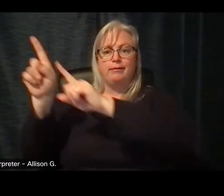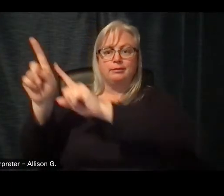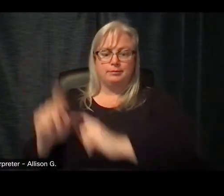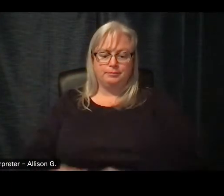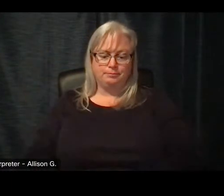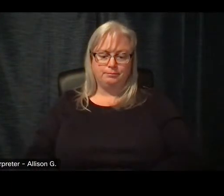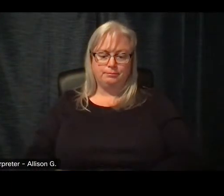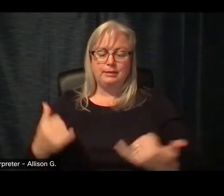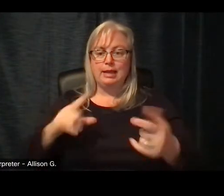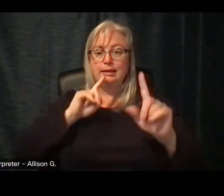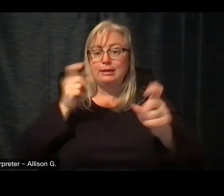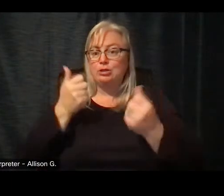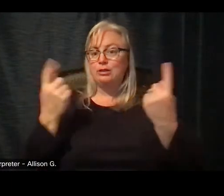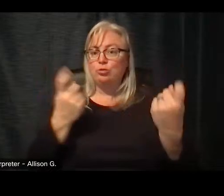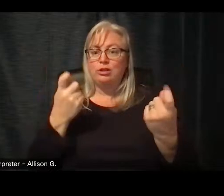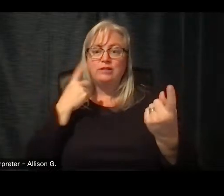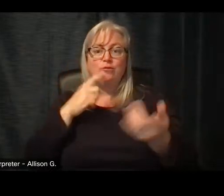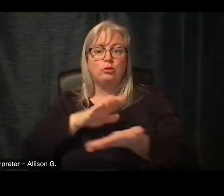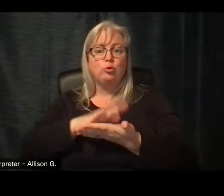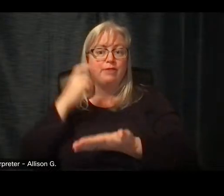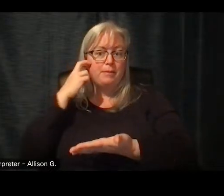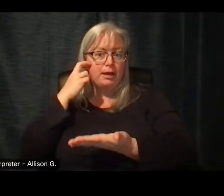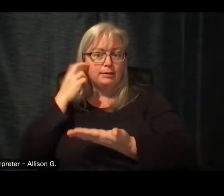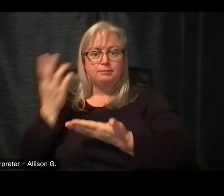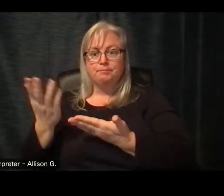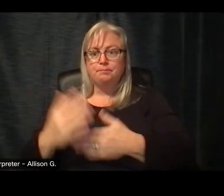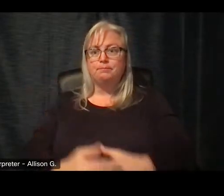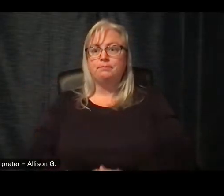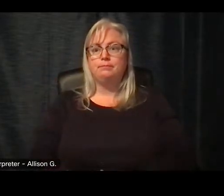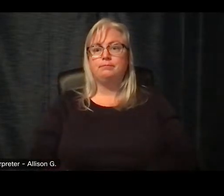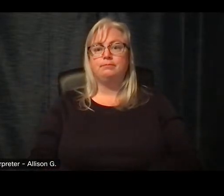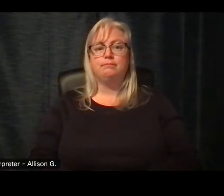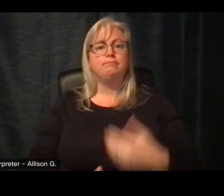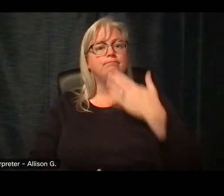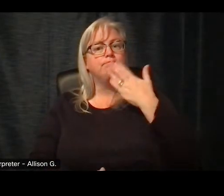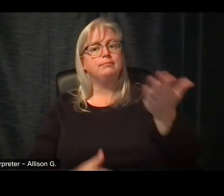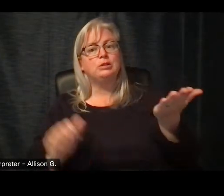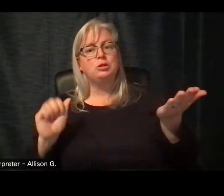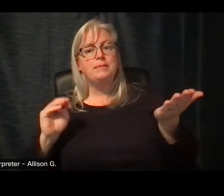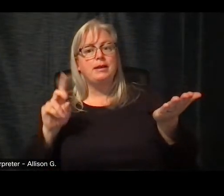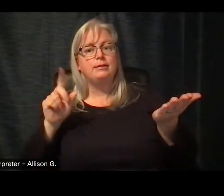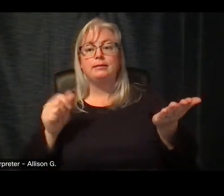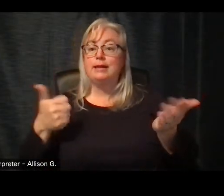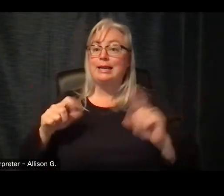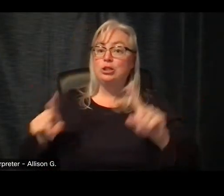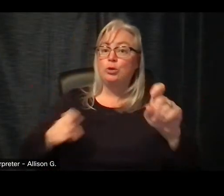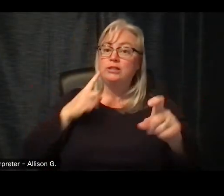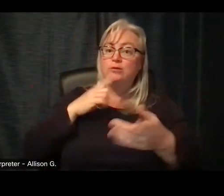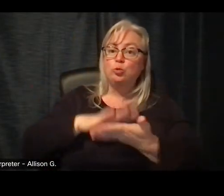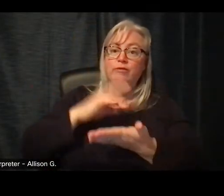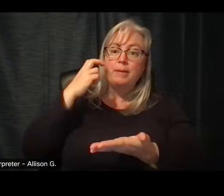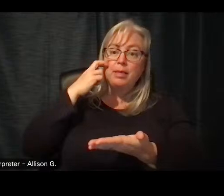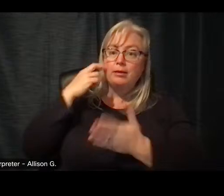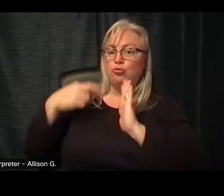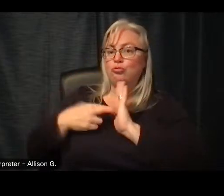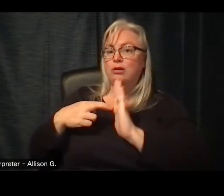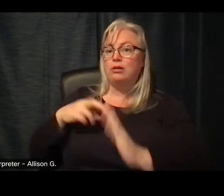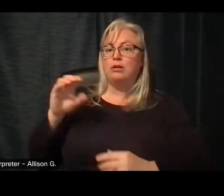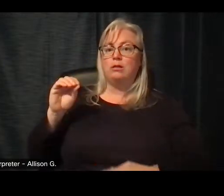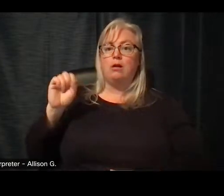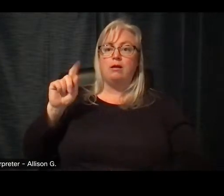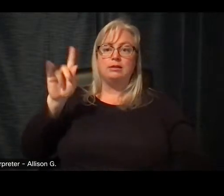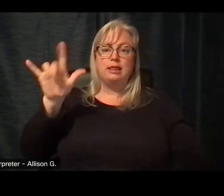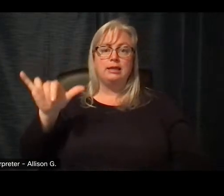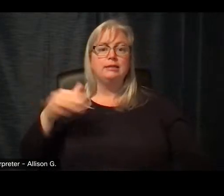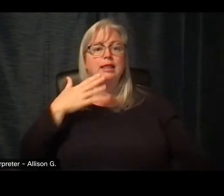And with that, I can stand for any questions for School for the Blind. Thank you, Amanda. Any questions, School of Blind? Representative Osley.